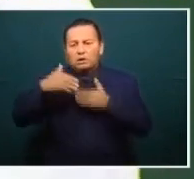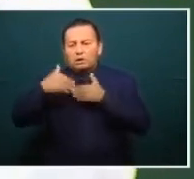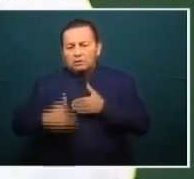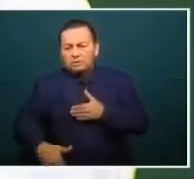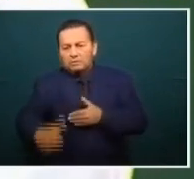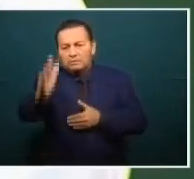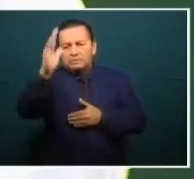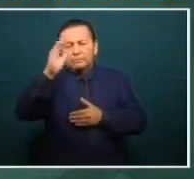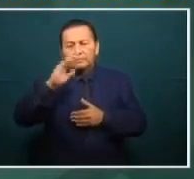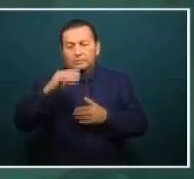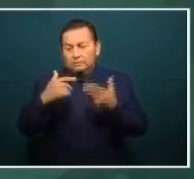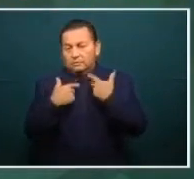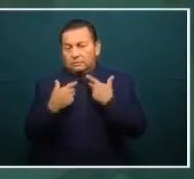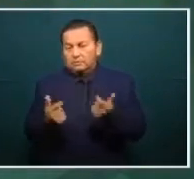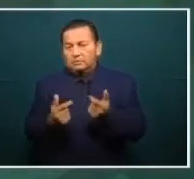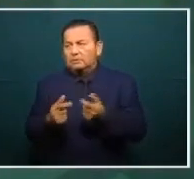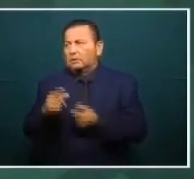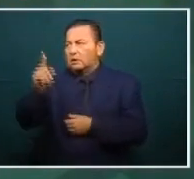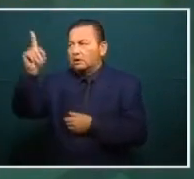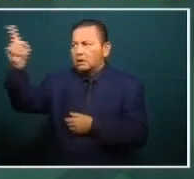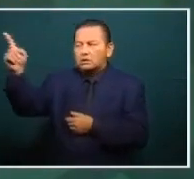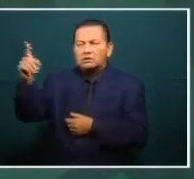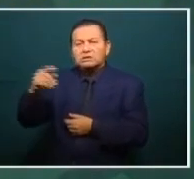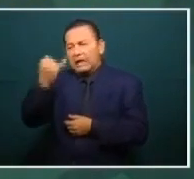in the future,